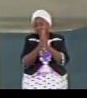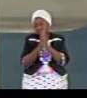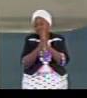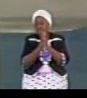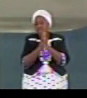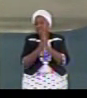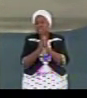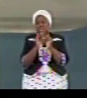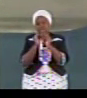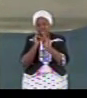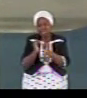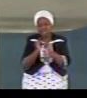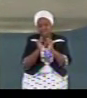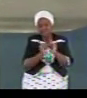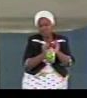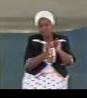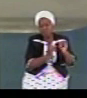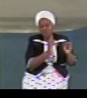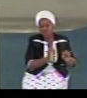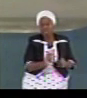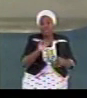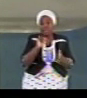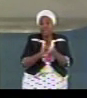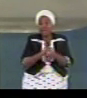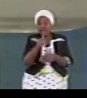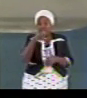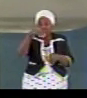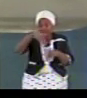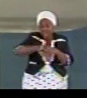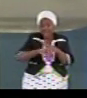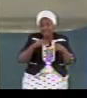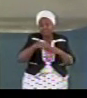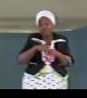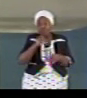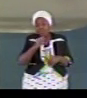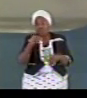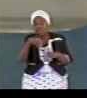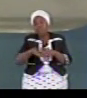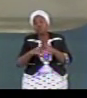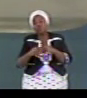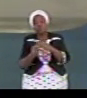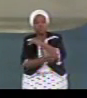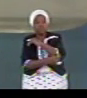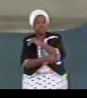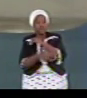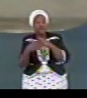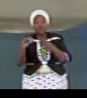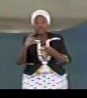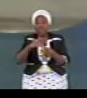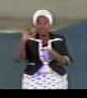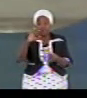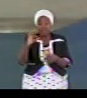individually that ye enter not into temptation.